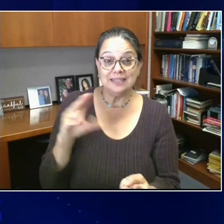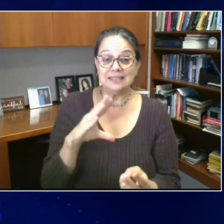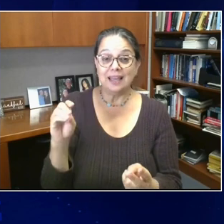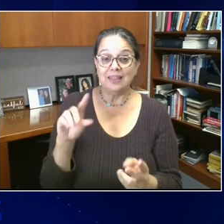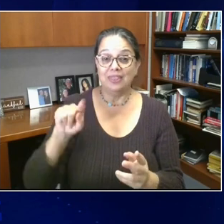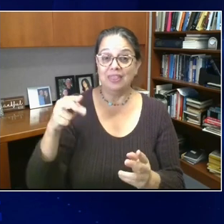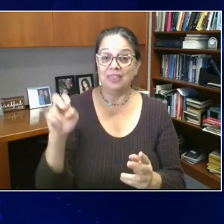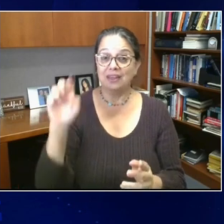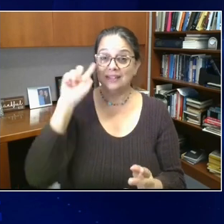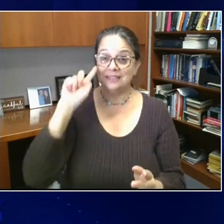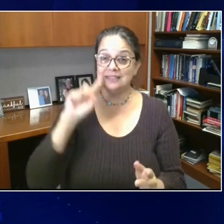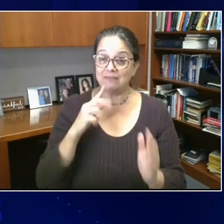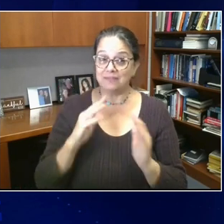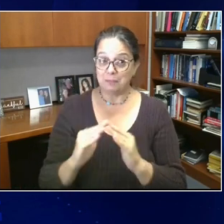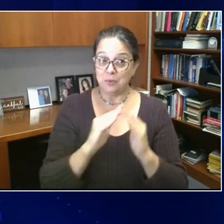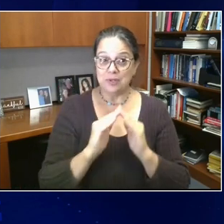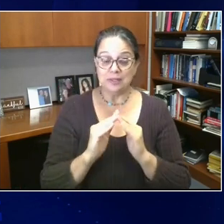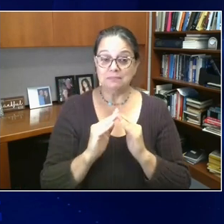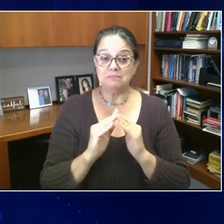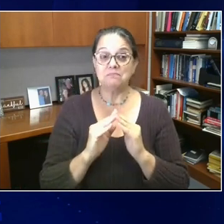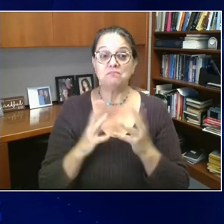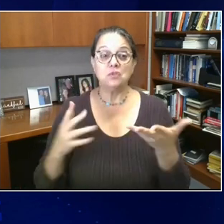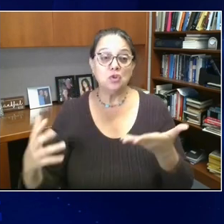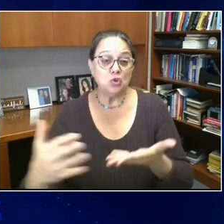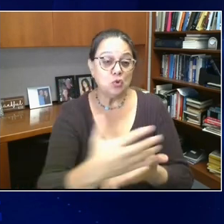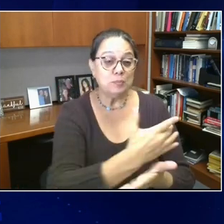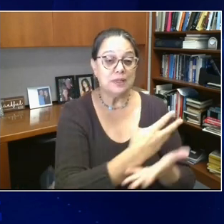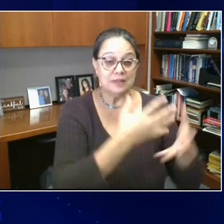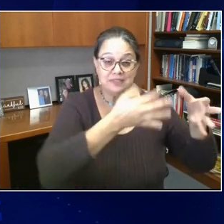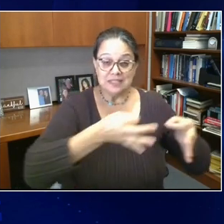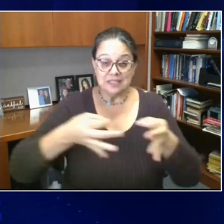My topic today is genetics and the deaf community,